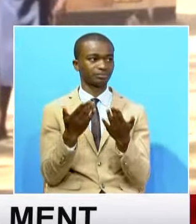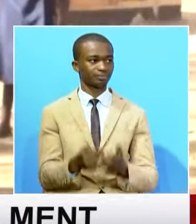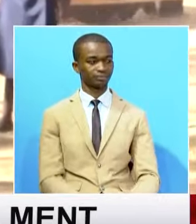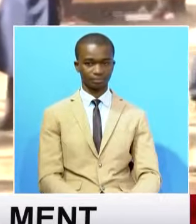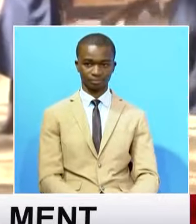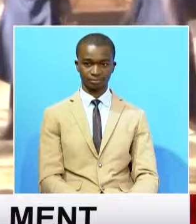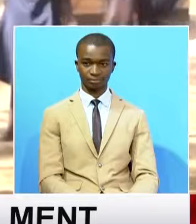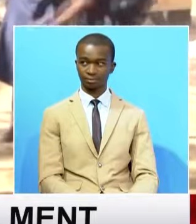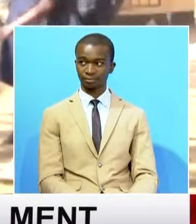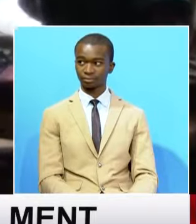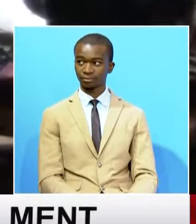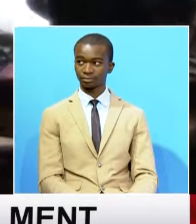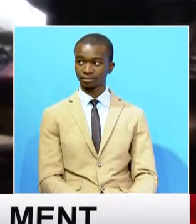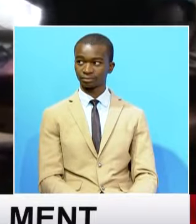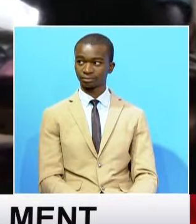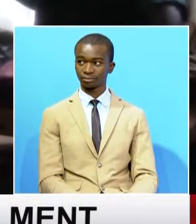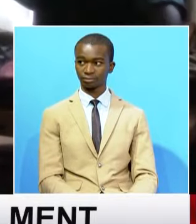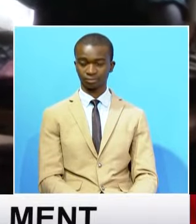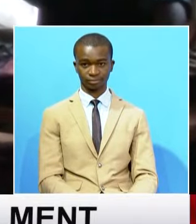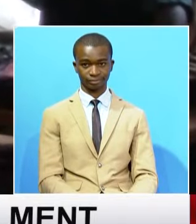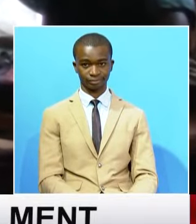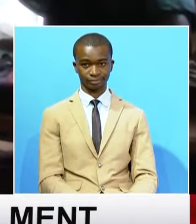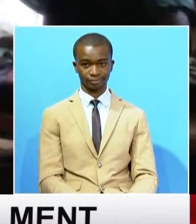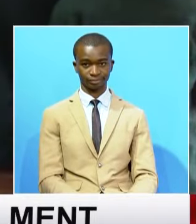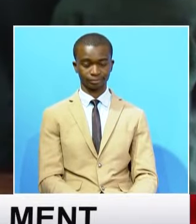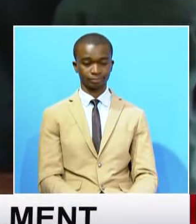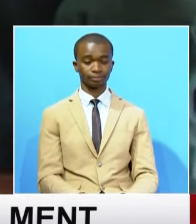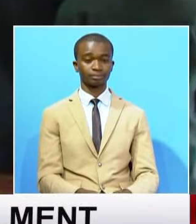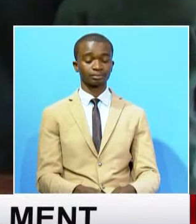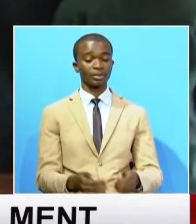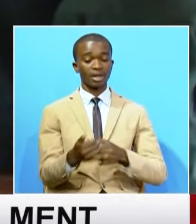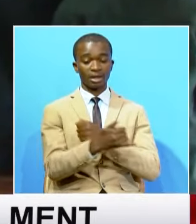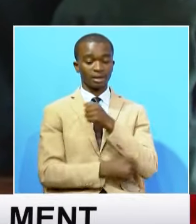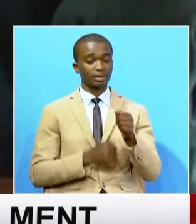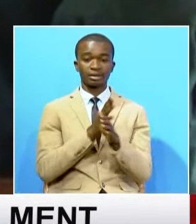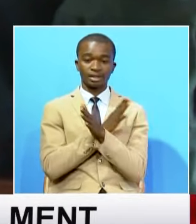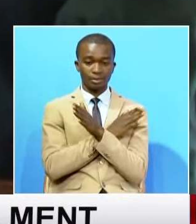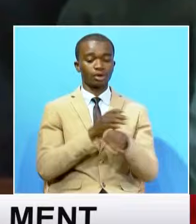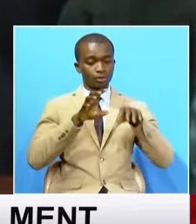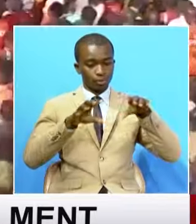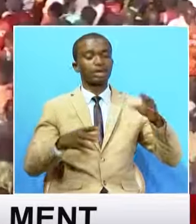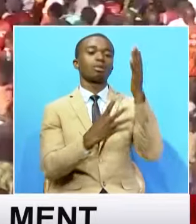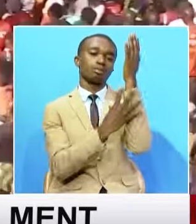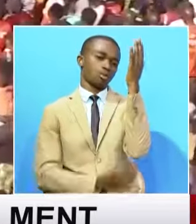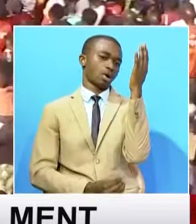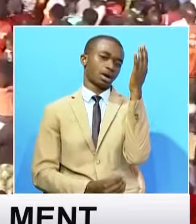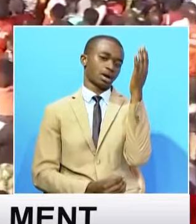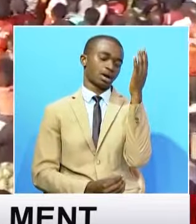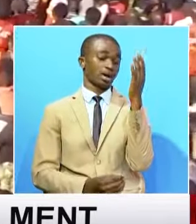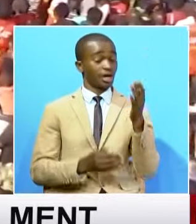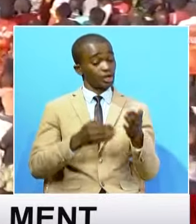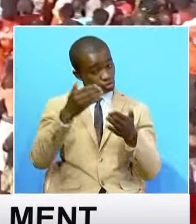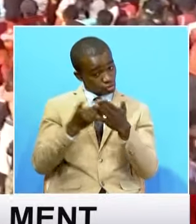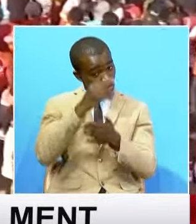Unlocking barriers to education for the poor and less privileged children in the country is one of the key achievements of the UPND